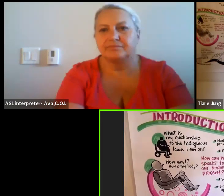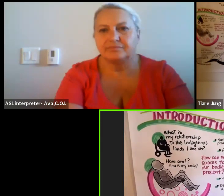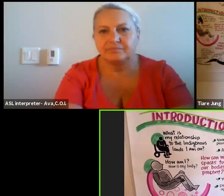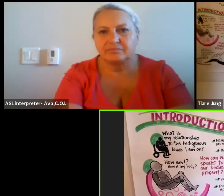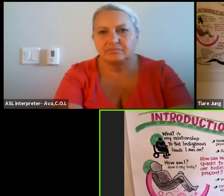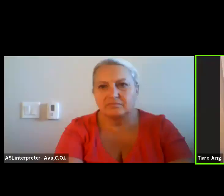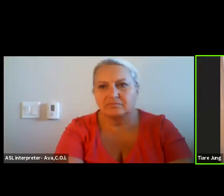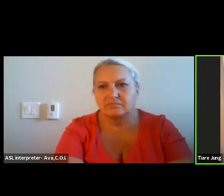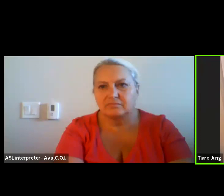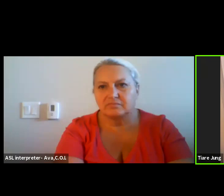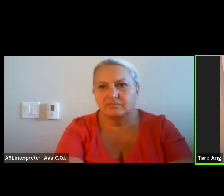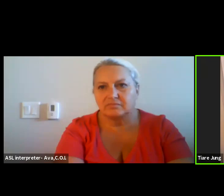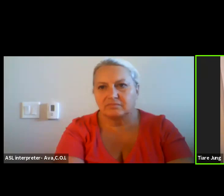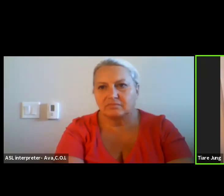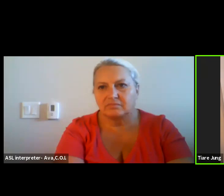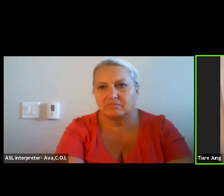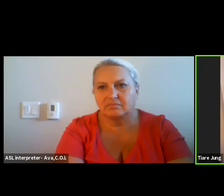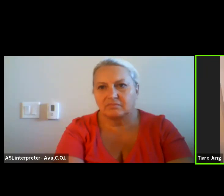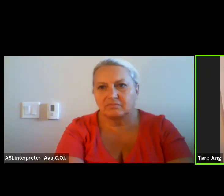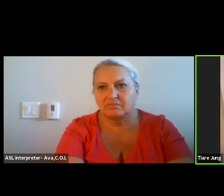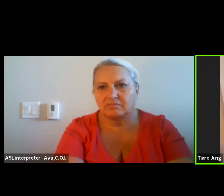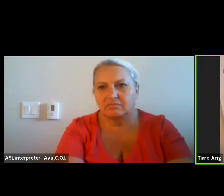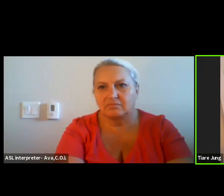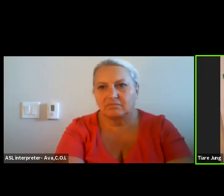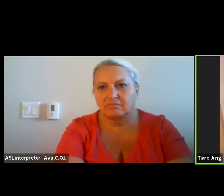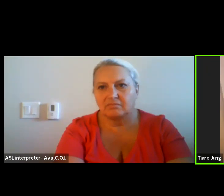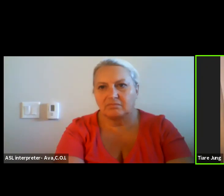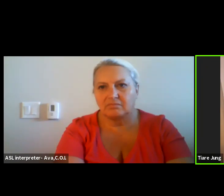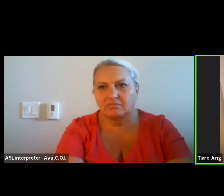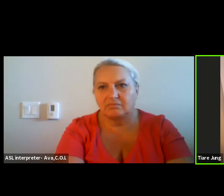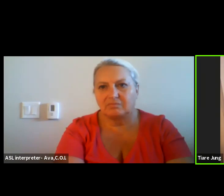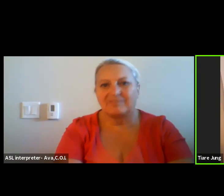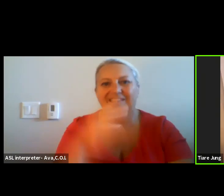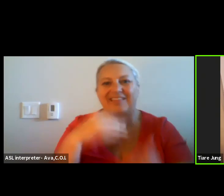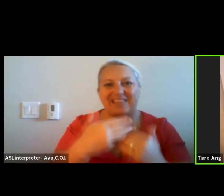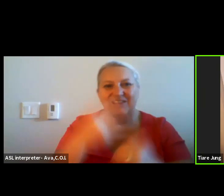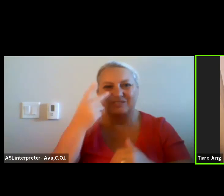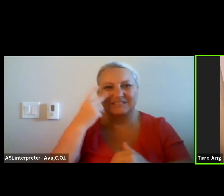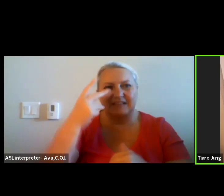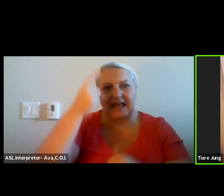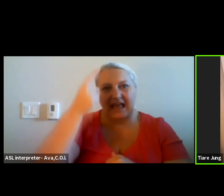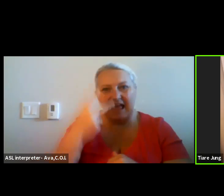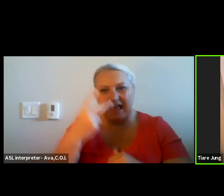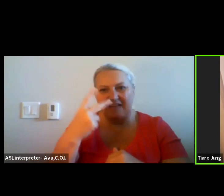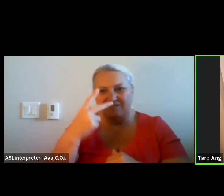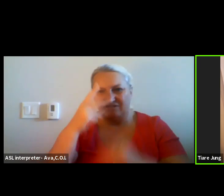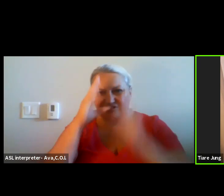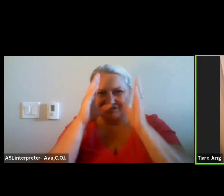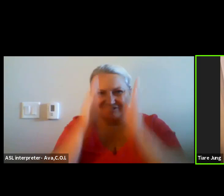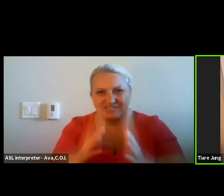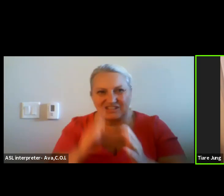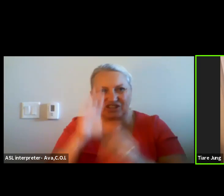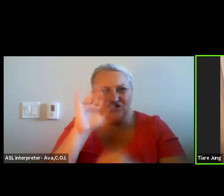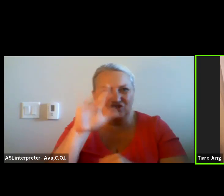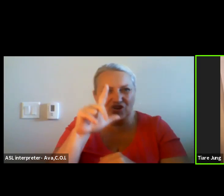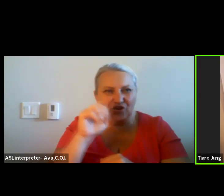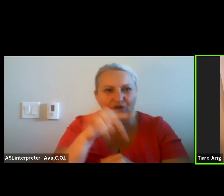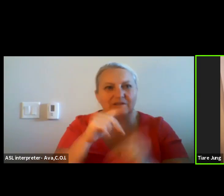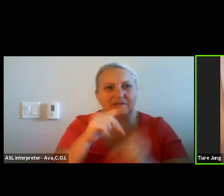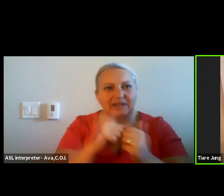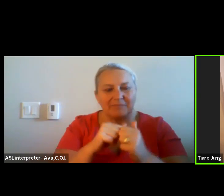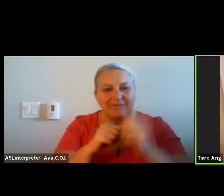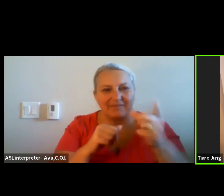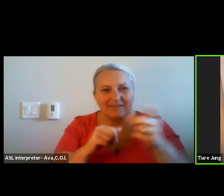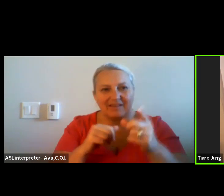human shaded in, and then there's like a half circle cradling that person to sort of